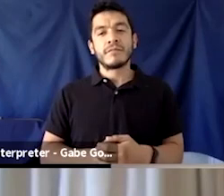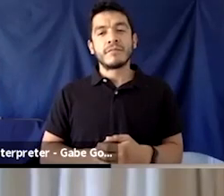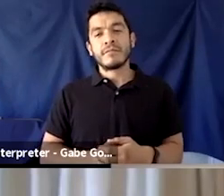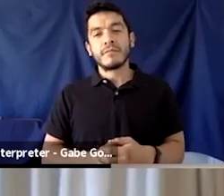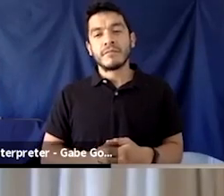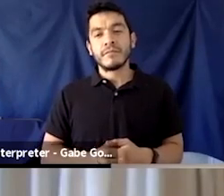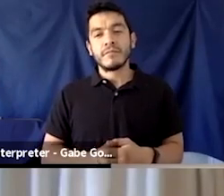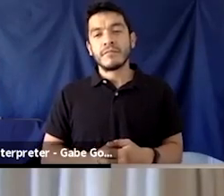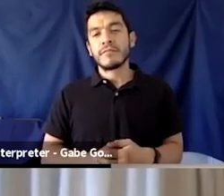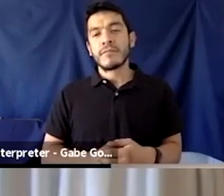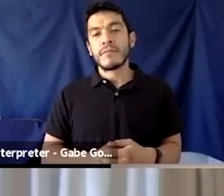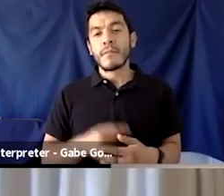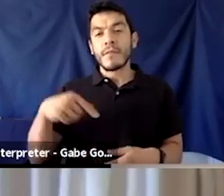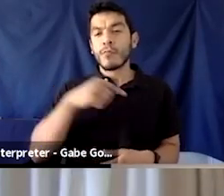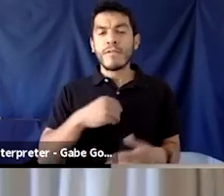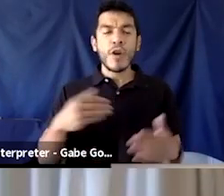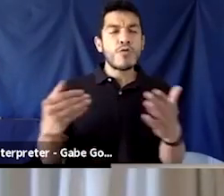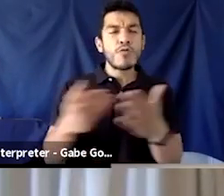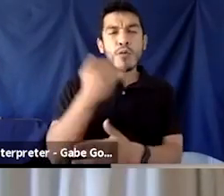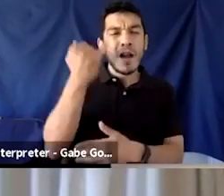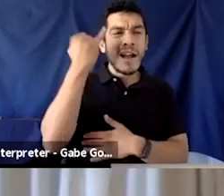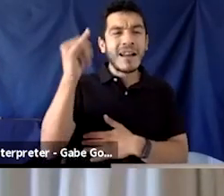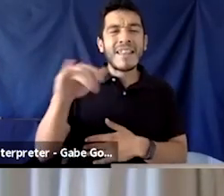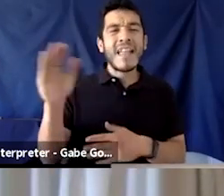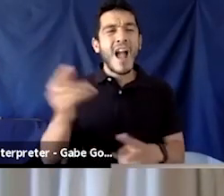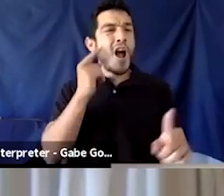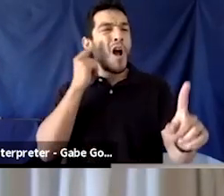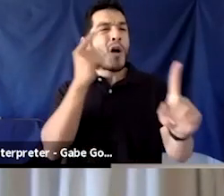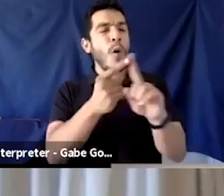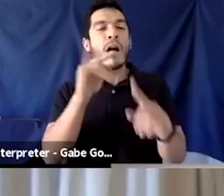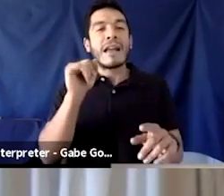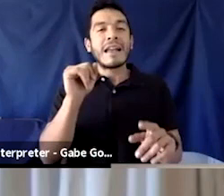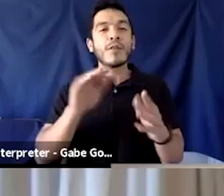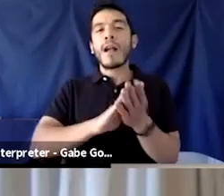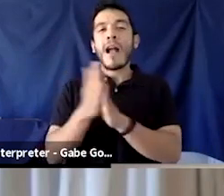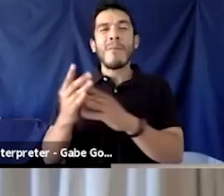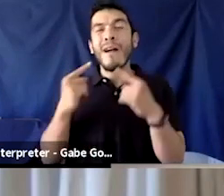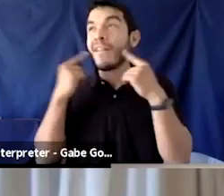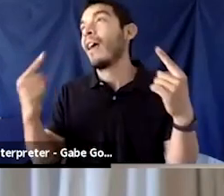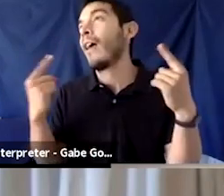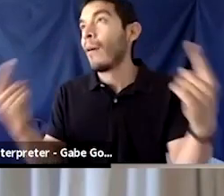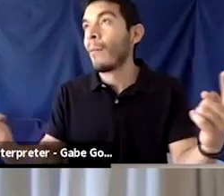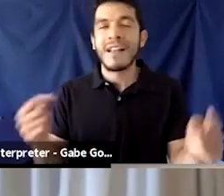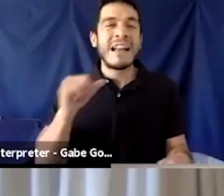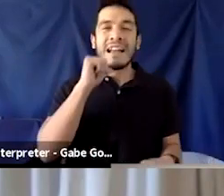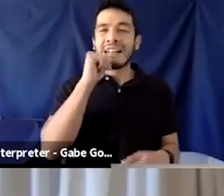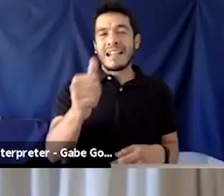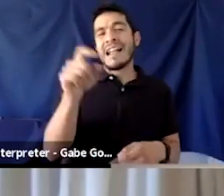there's this whole new idea that the goal oftentimes now is celebrity. It isn't necessarily